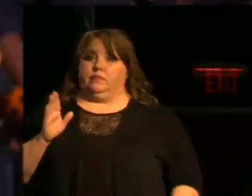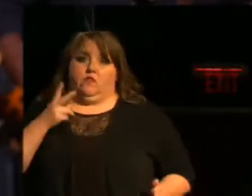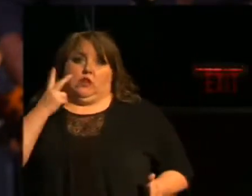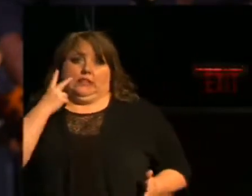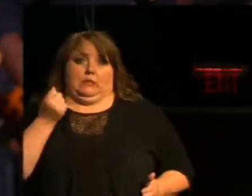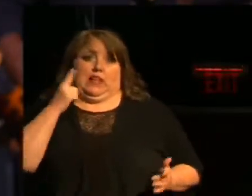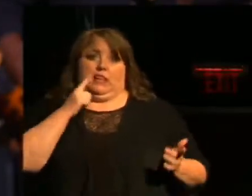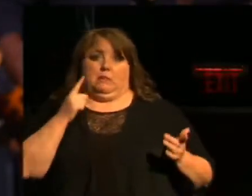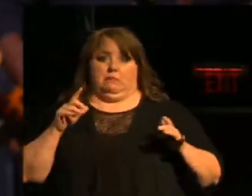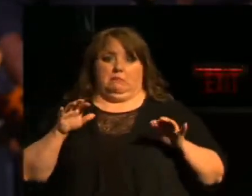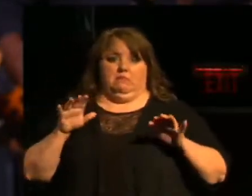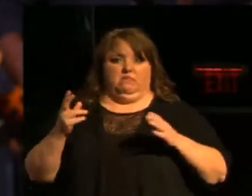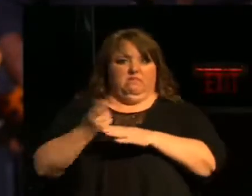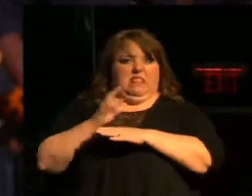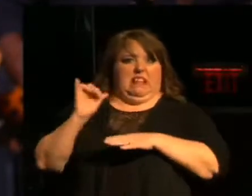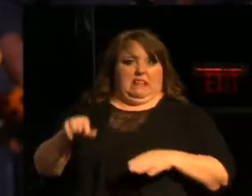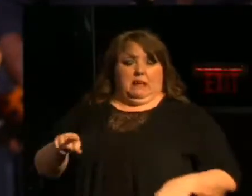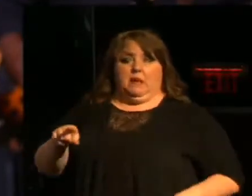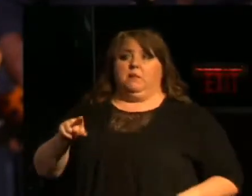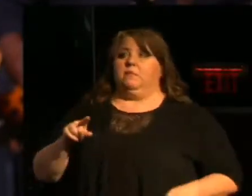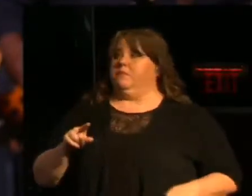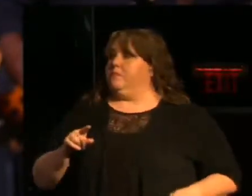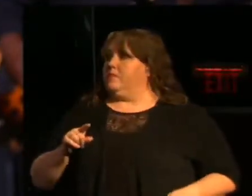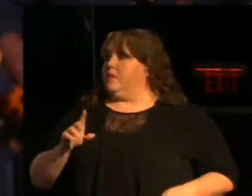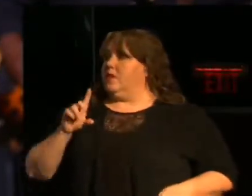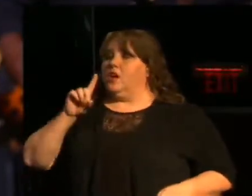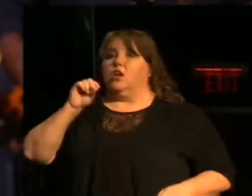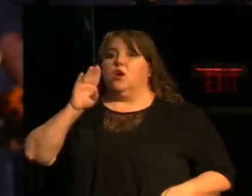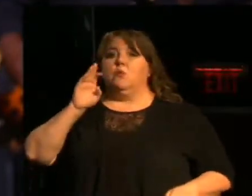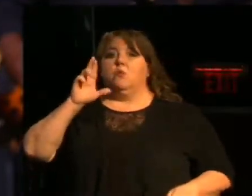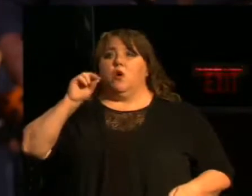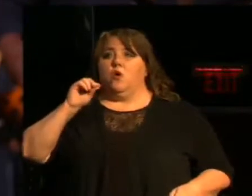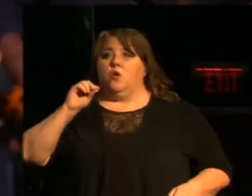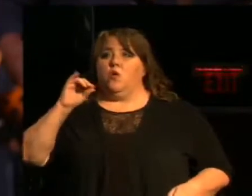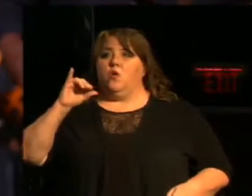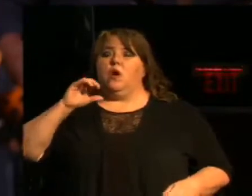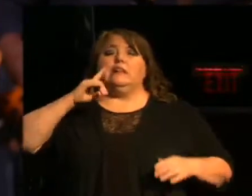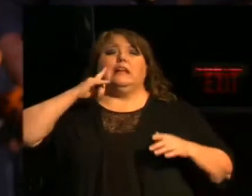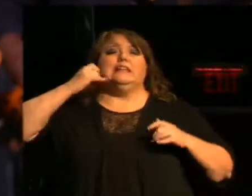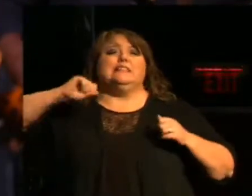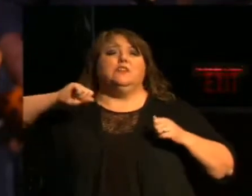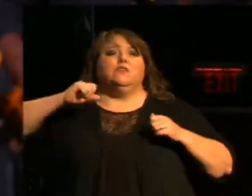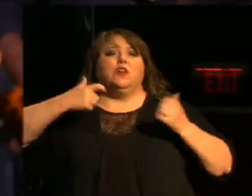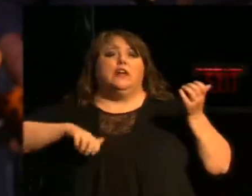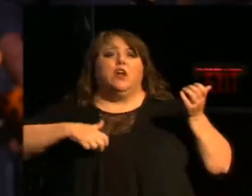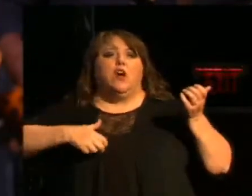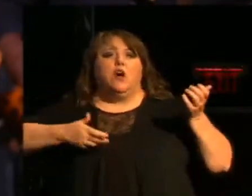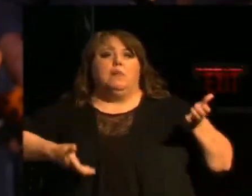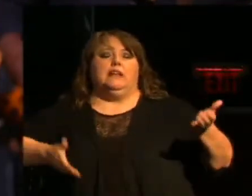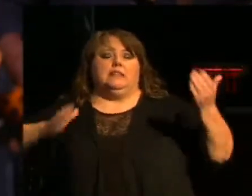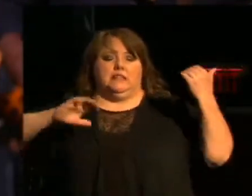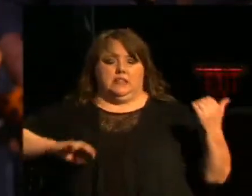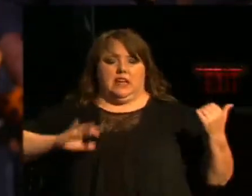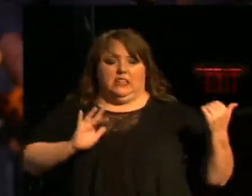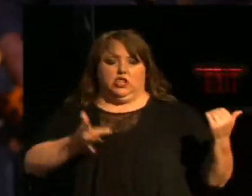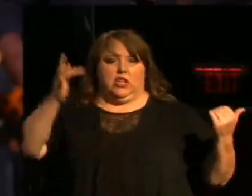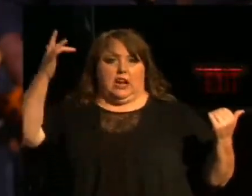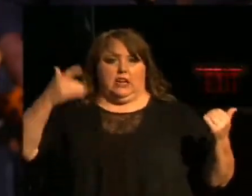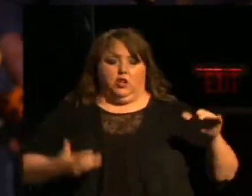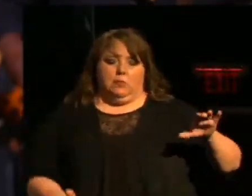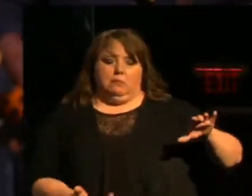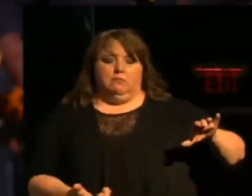show. It was just the best of the best coming together to make music, to celebrate our country.